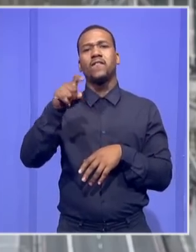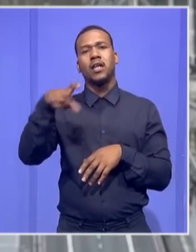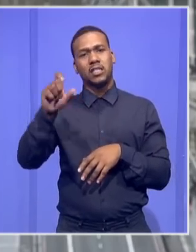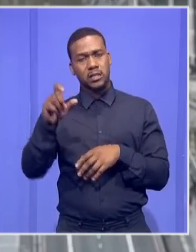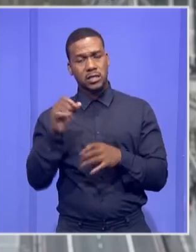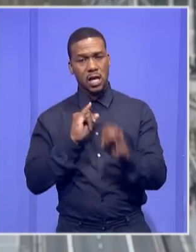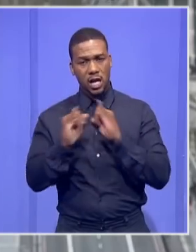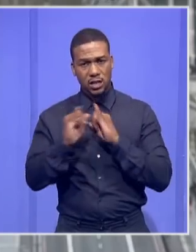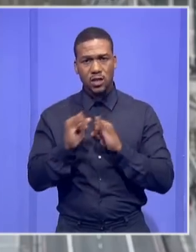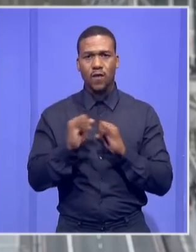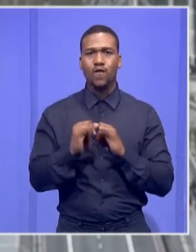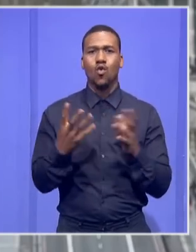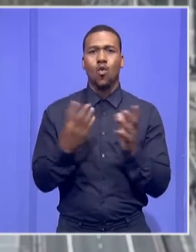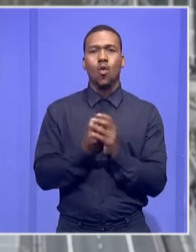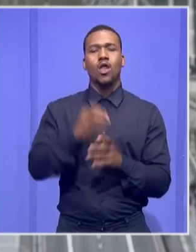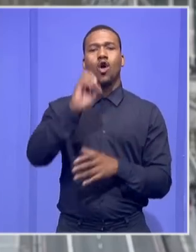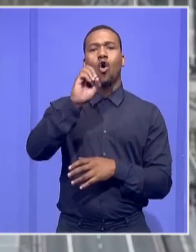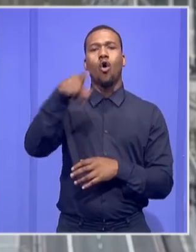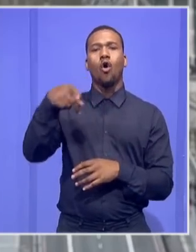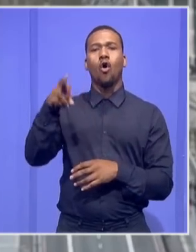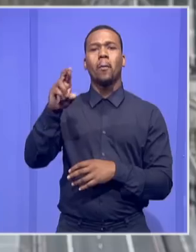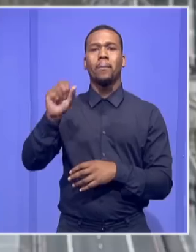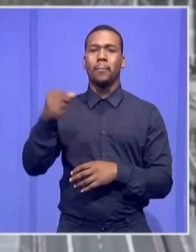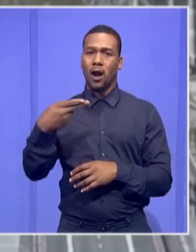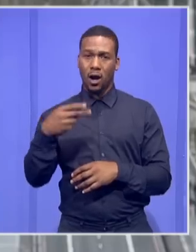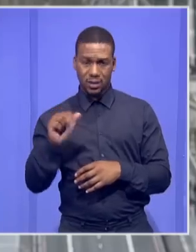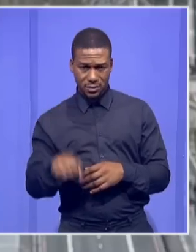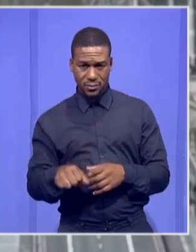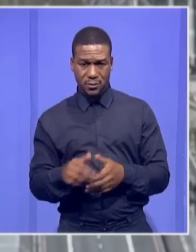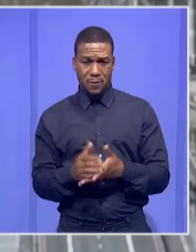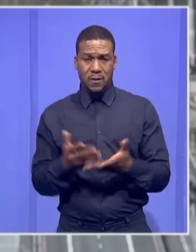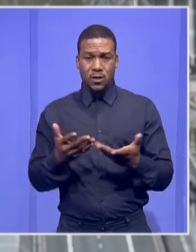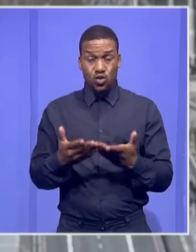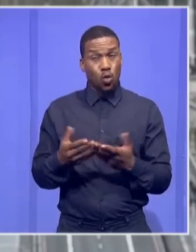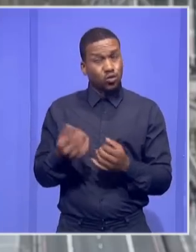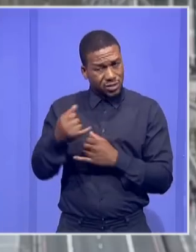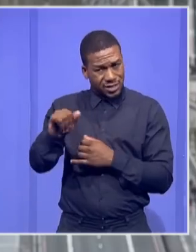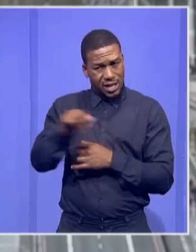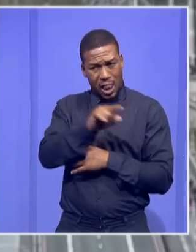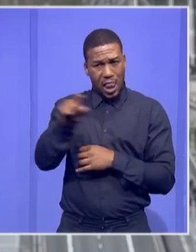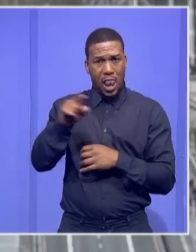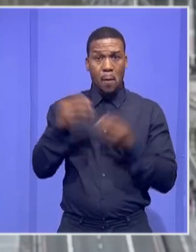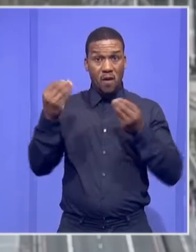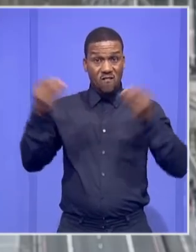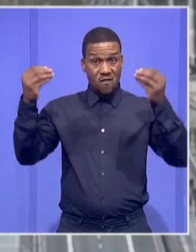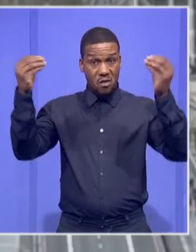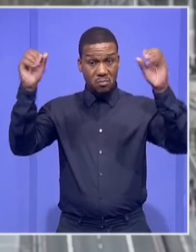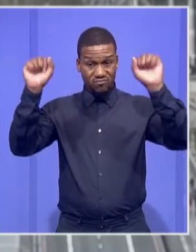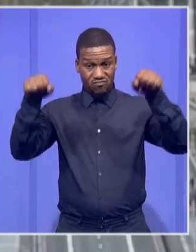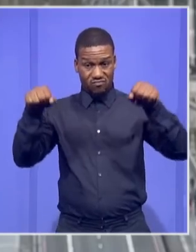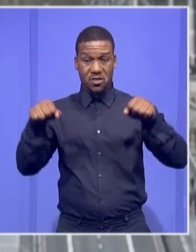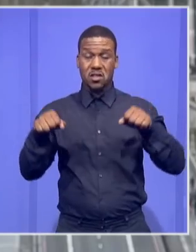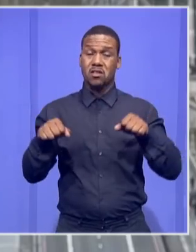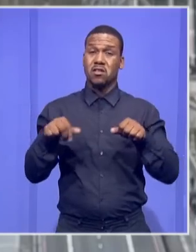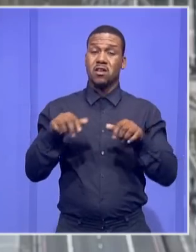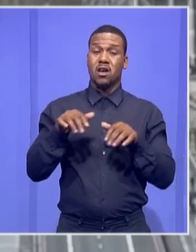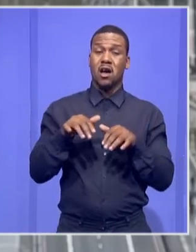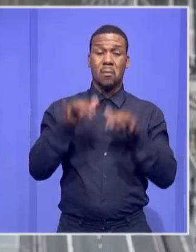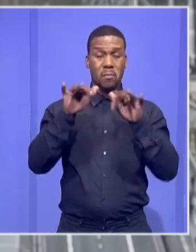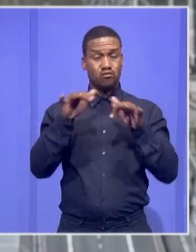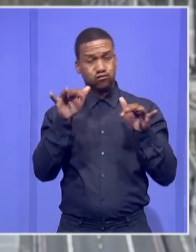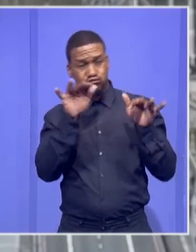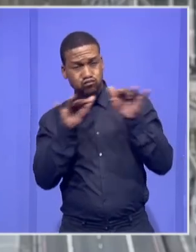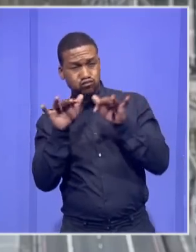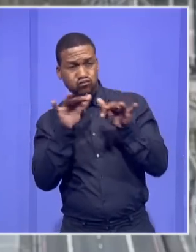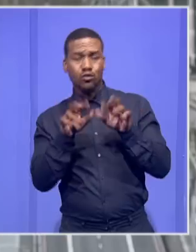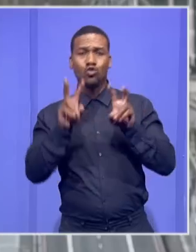with Oprah Winfrey and things like that. So of course they are very much still in the public eye. It is a huge topic of conversation, but Harry is no longer a working